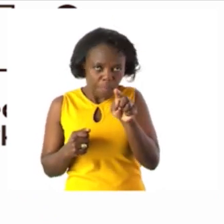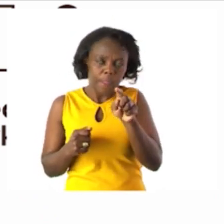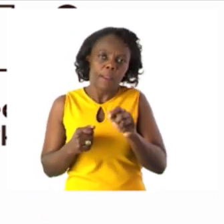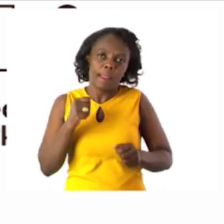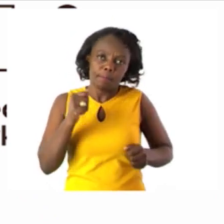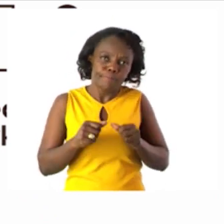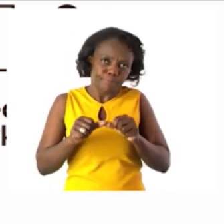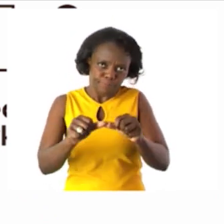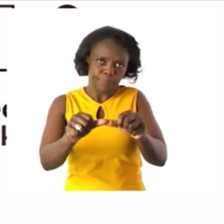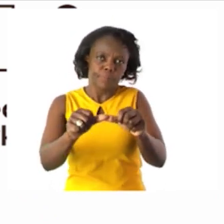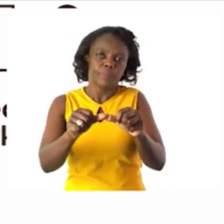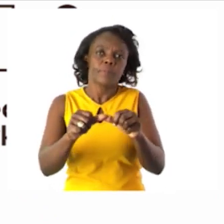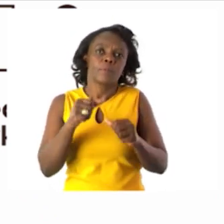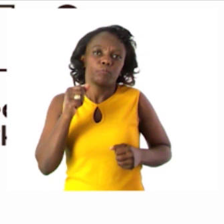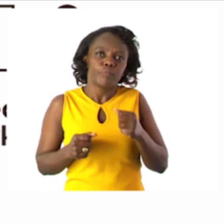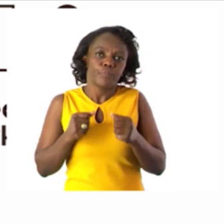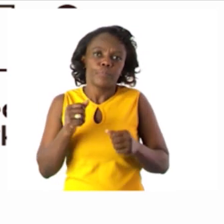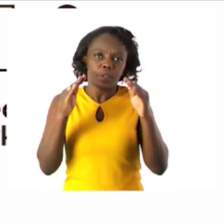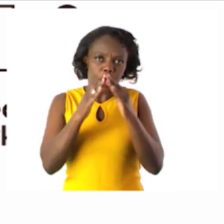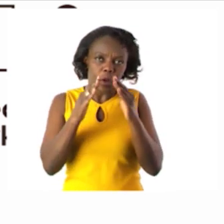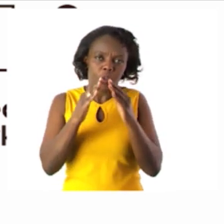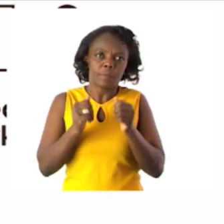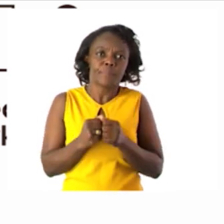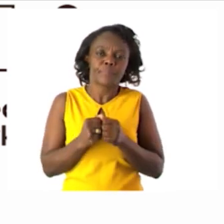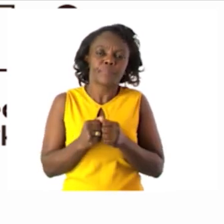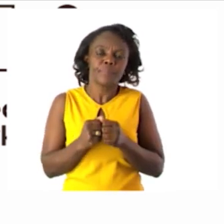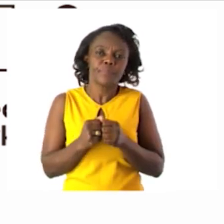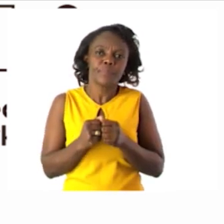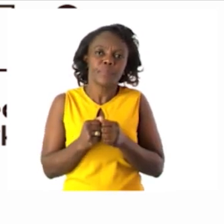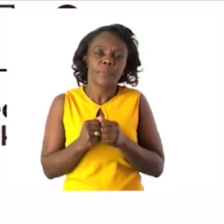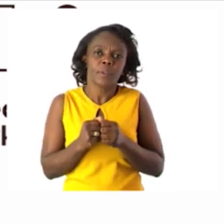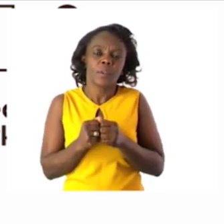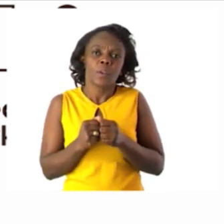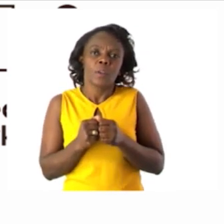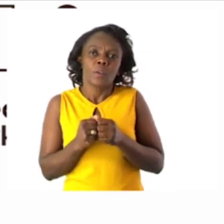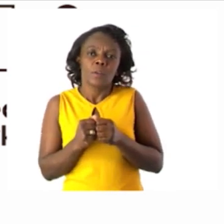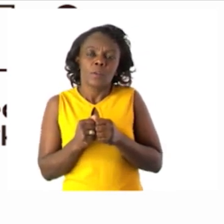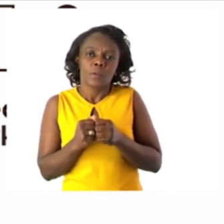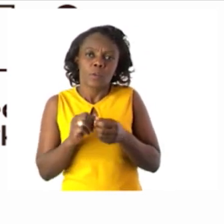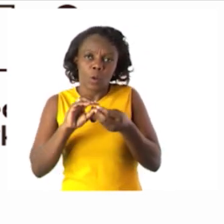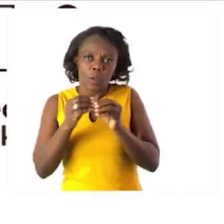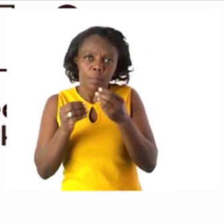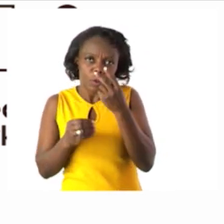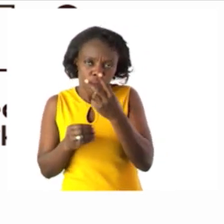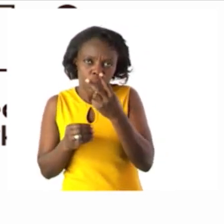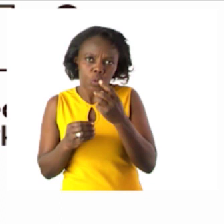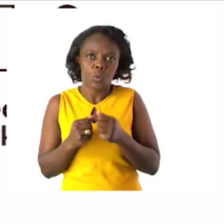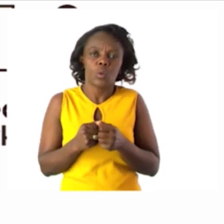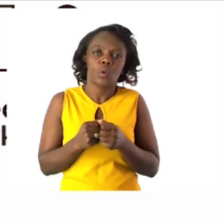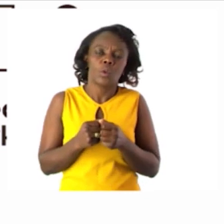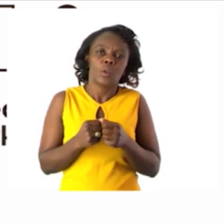Then you finish your sentence. Number 2, are you going to the rugby game? Are you going to the rugby